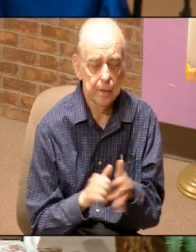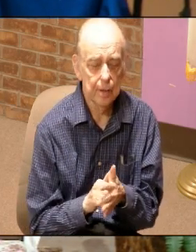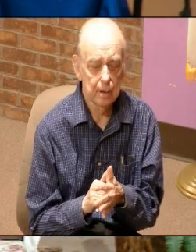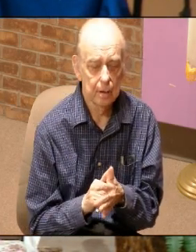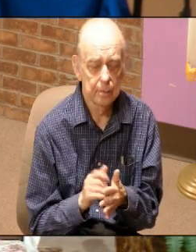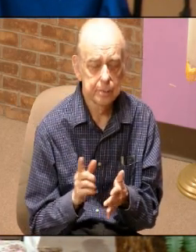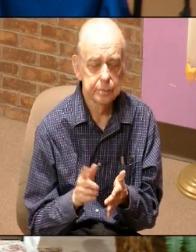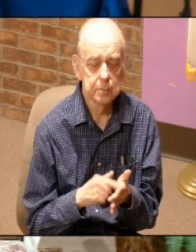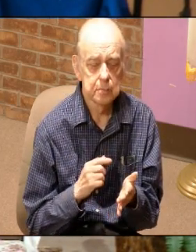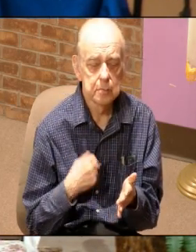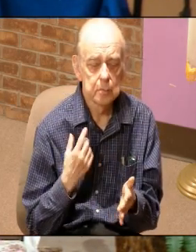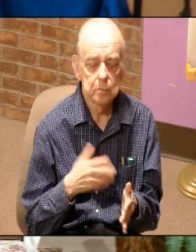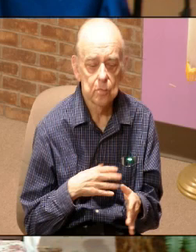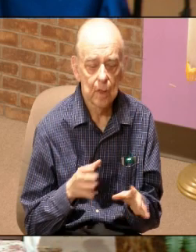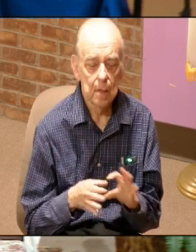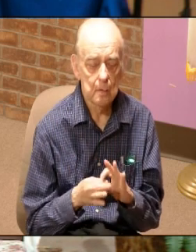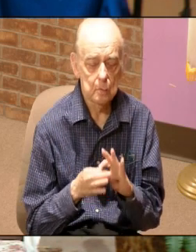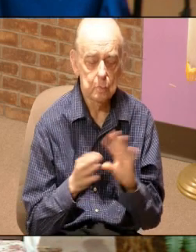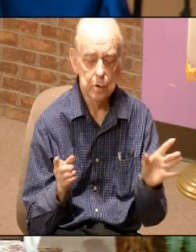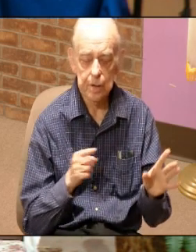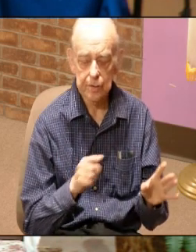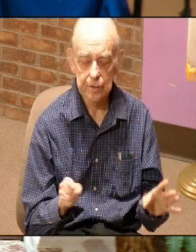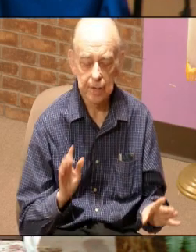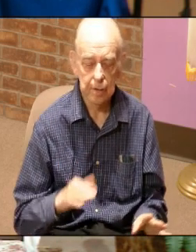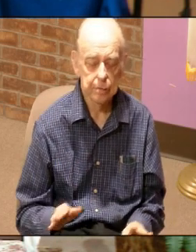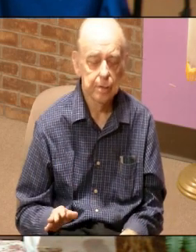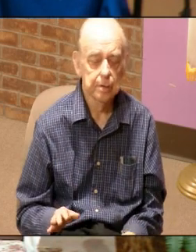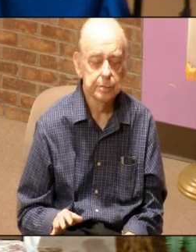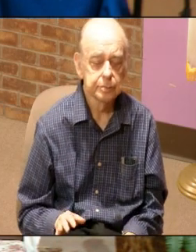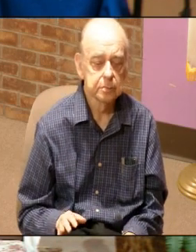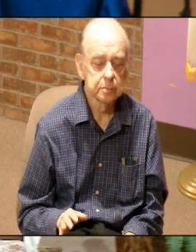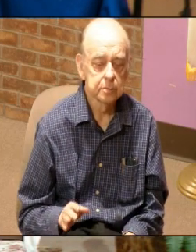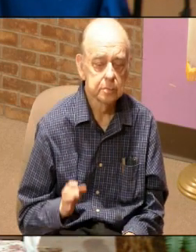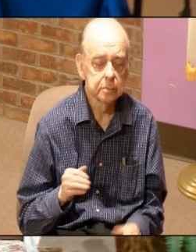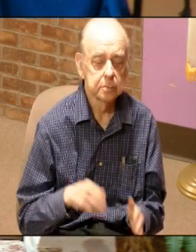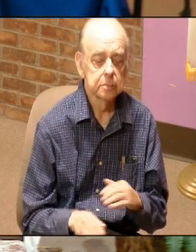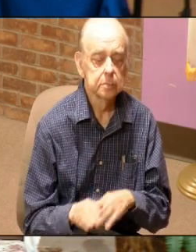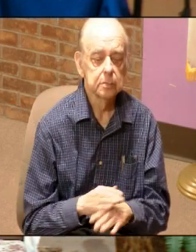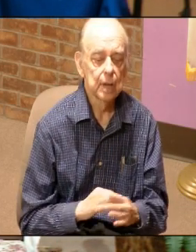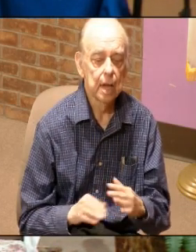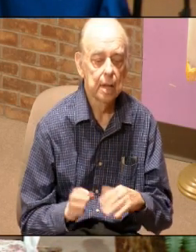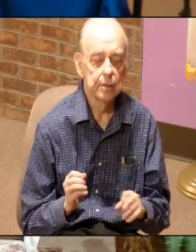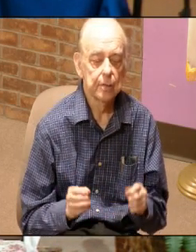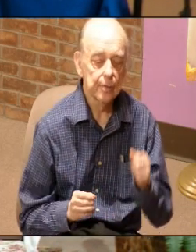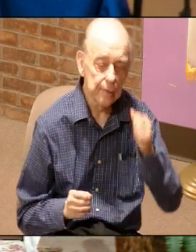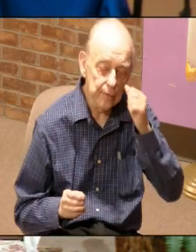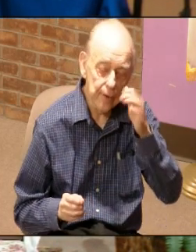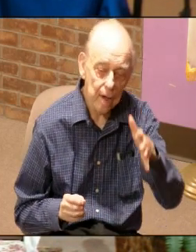That sometimes we're going to have to release them into the hands of the father